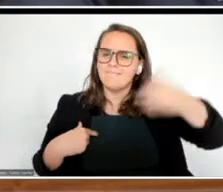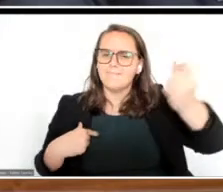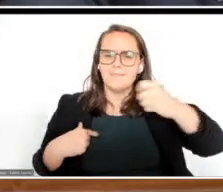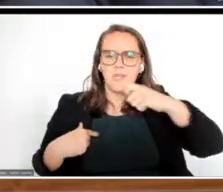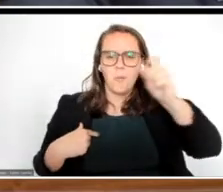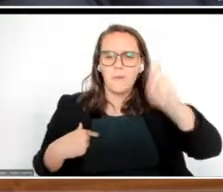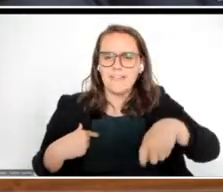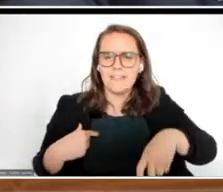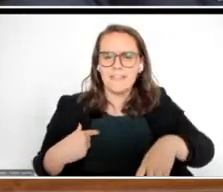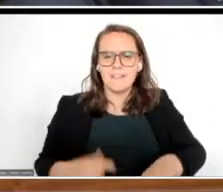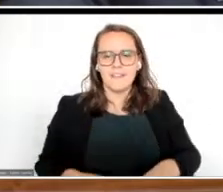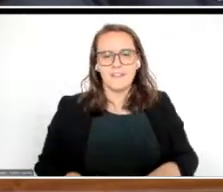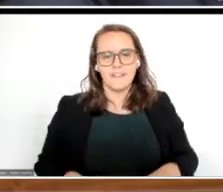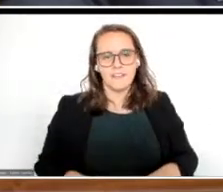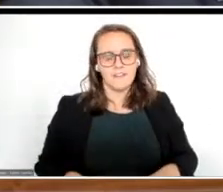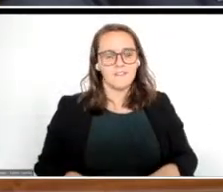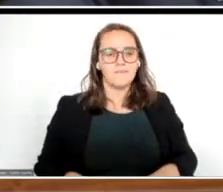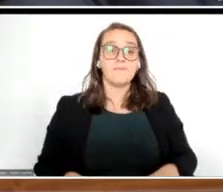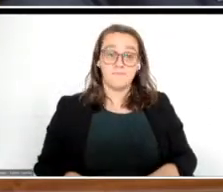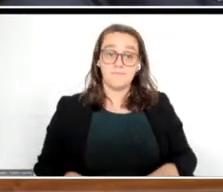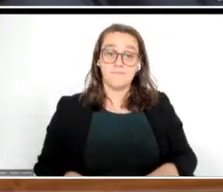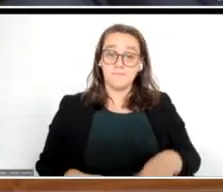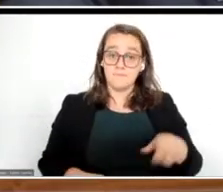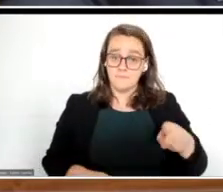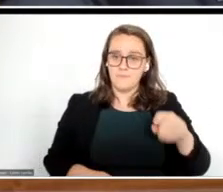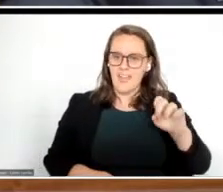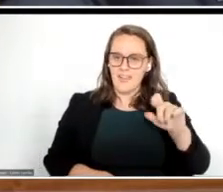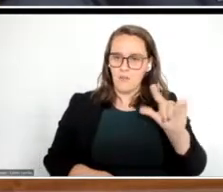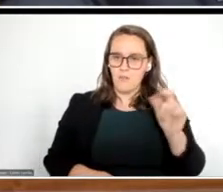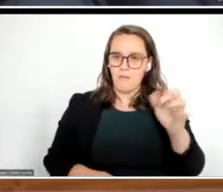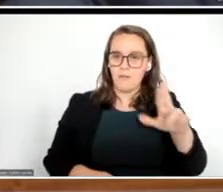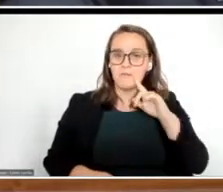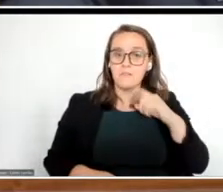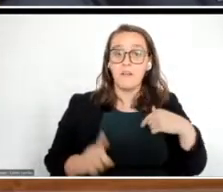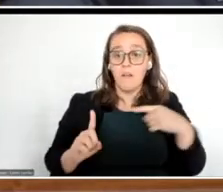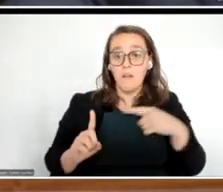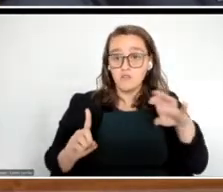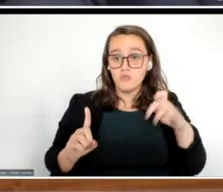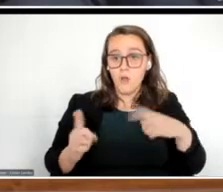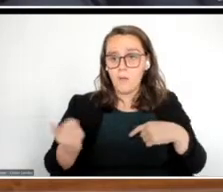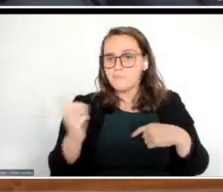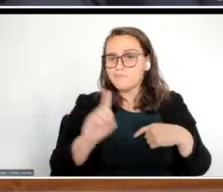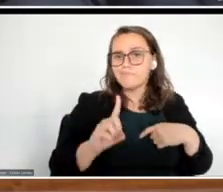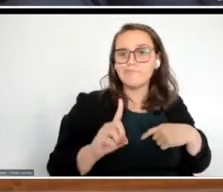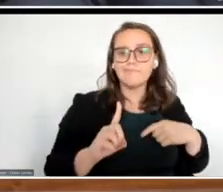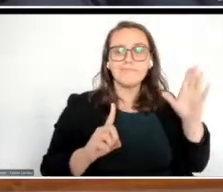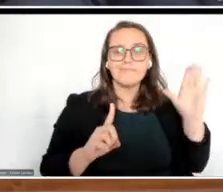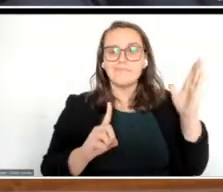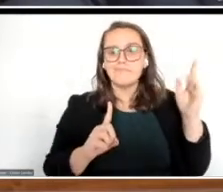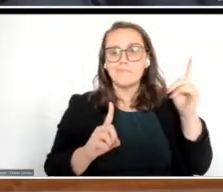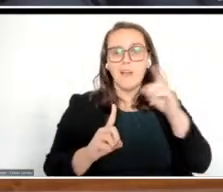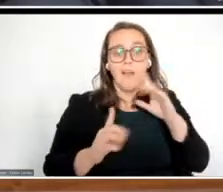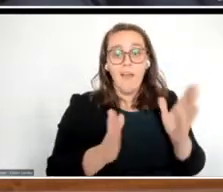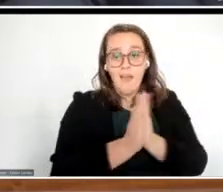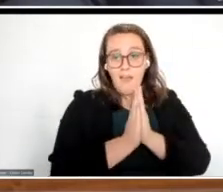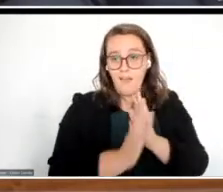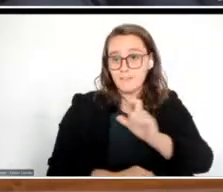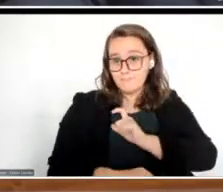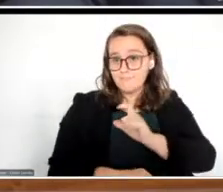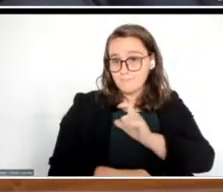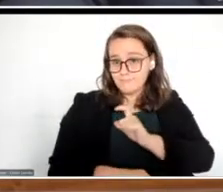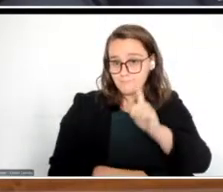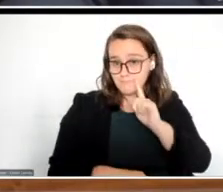And when he went on stage, President Trump himself asked law enforcement to let his supporters in the rally site.